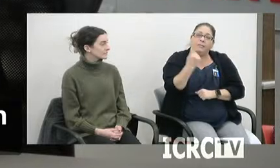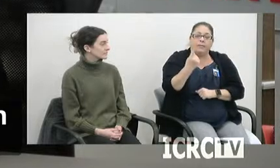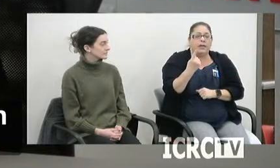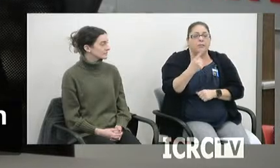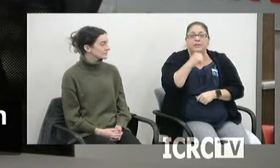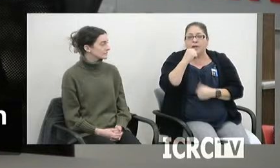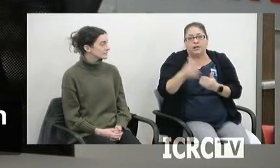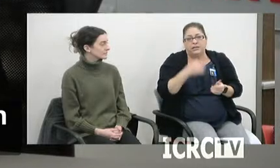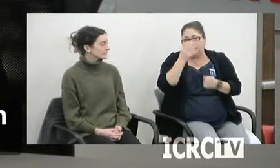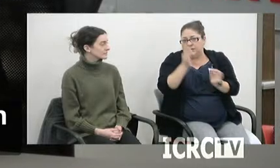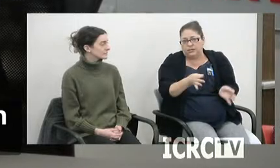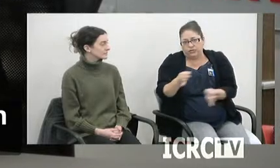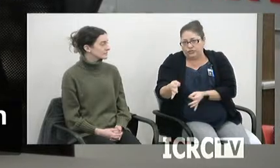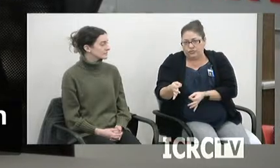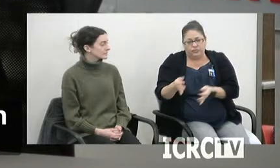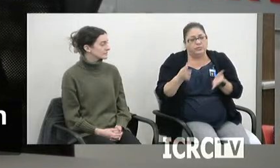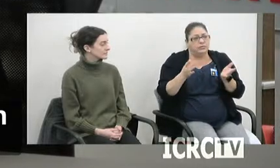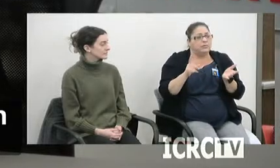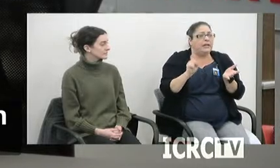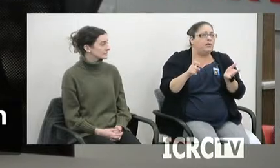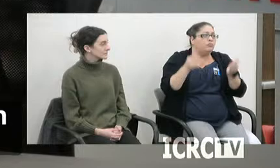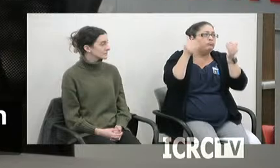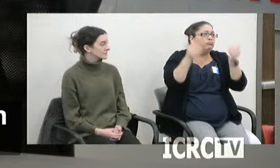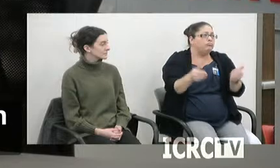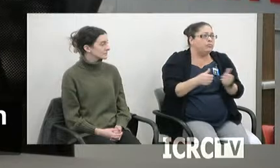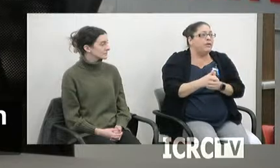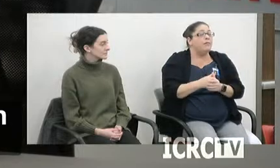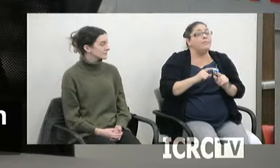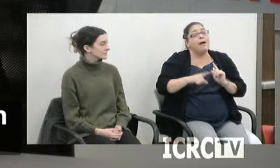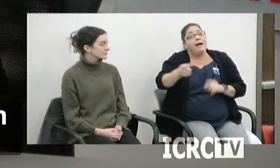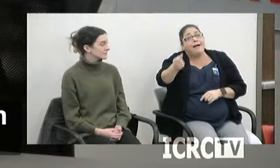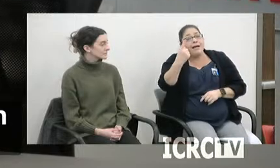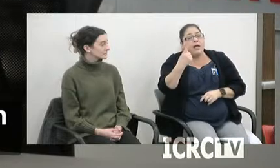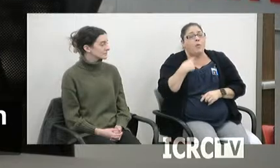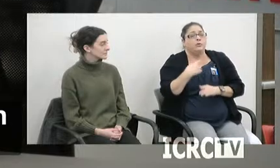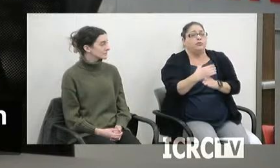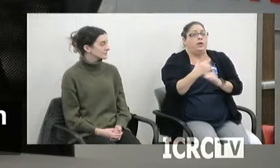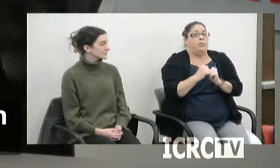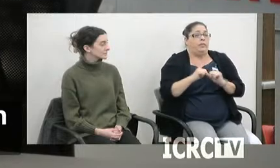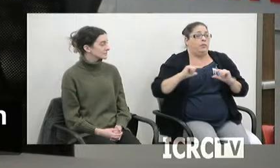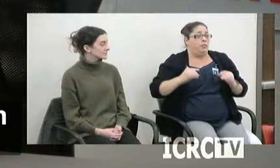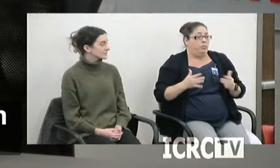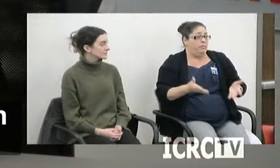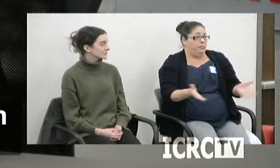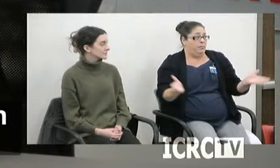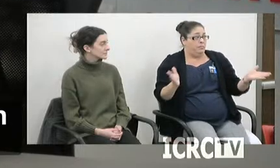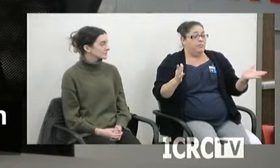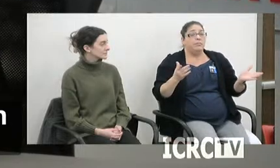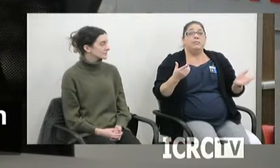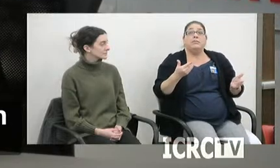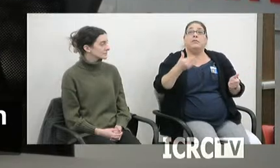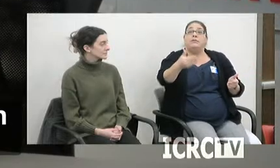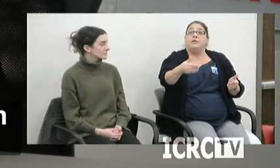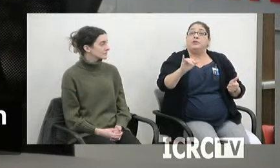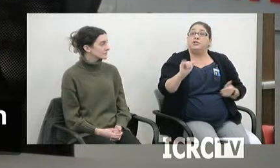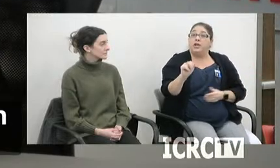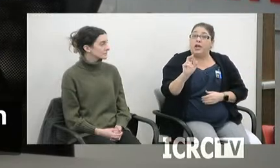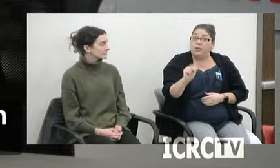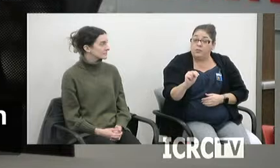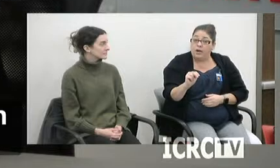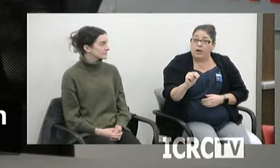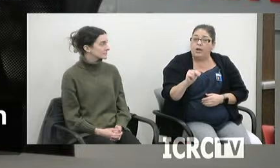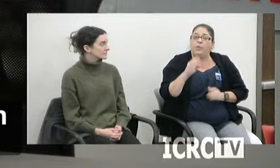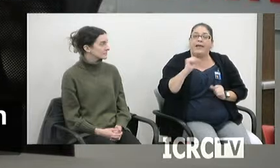decisions that'll need to be made. But I just wanted to share with the group that in January, we get a chance to